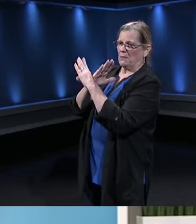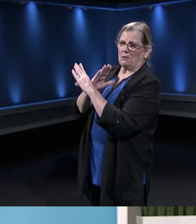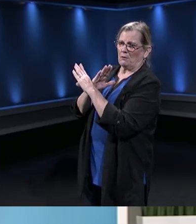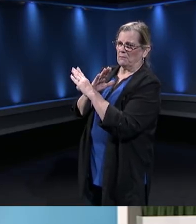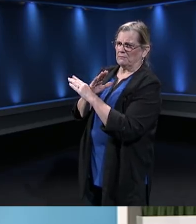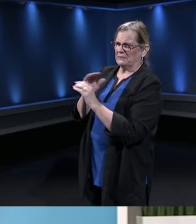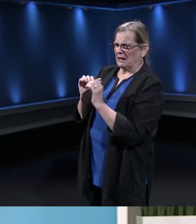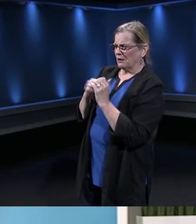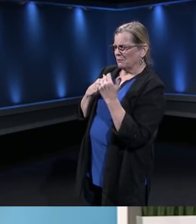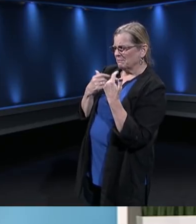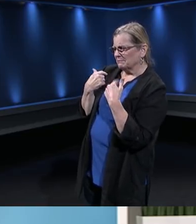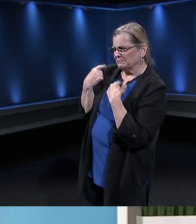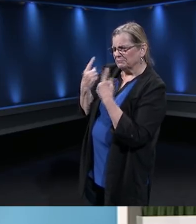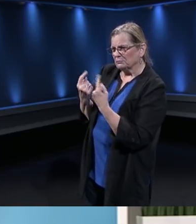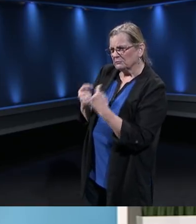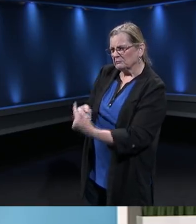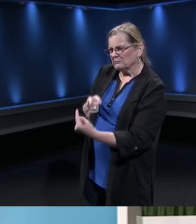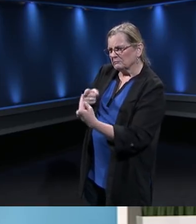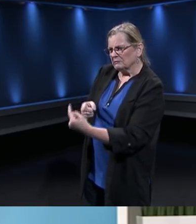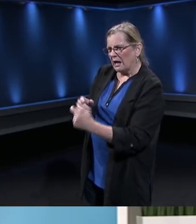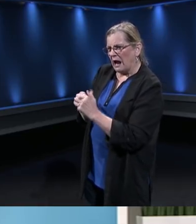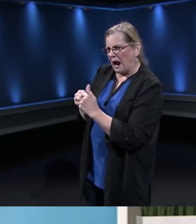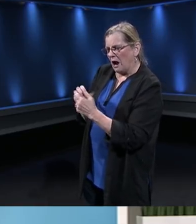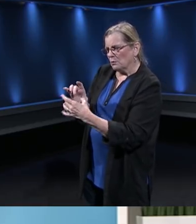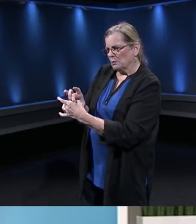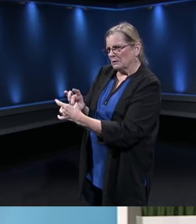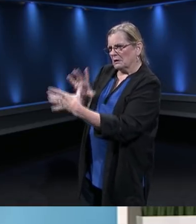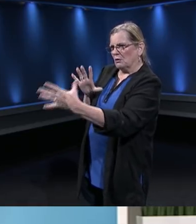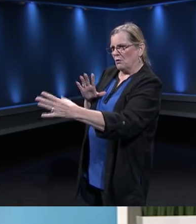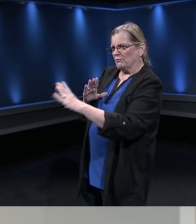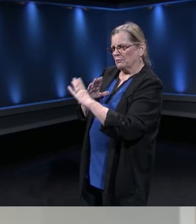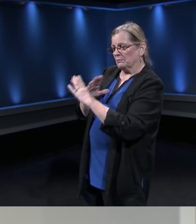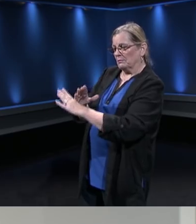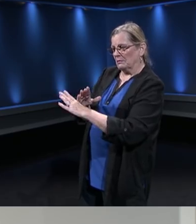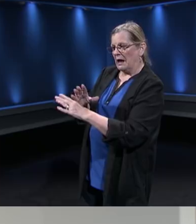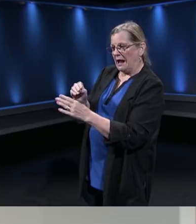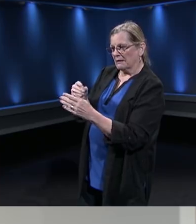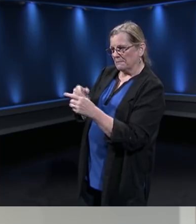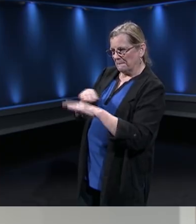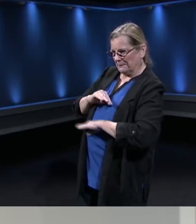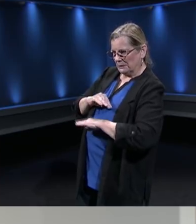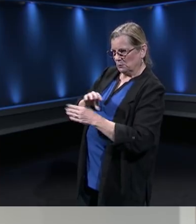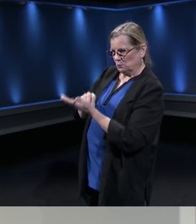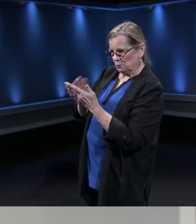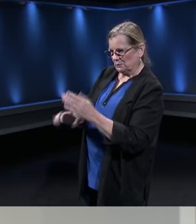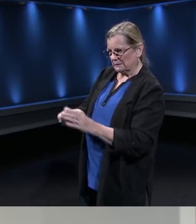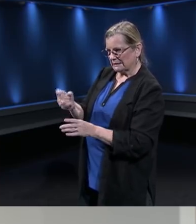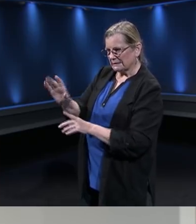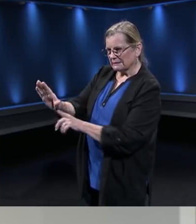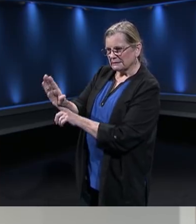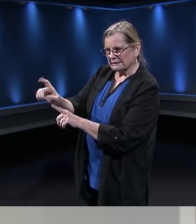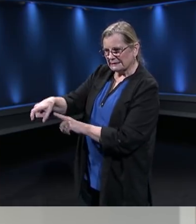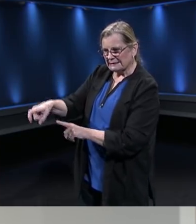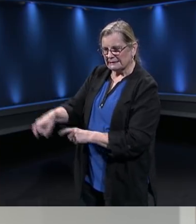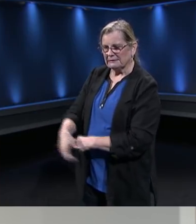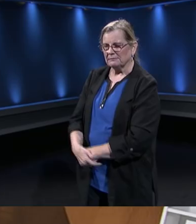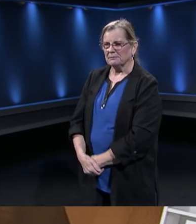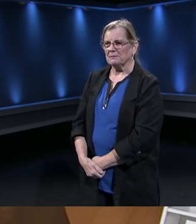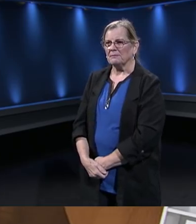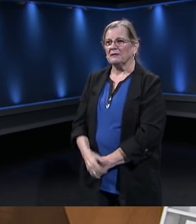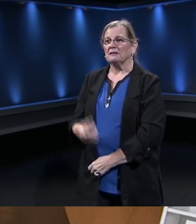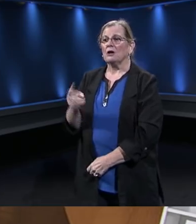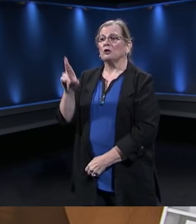those interventions and need those supports. Great. Let's take a phone call. Caller, welcome to the Return to School Town